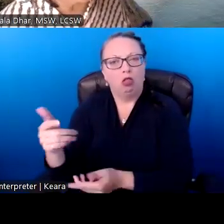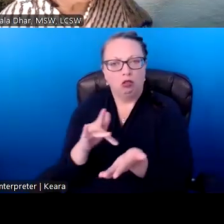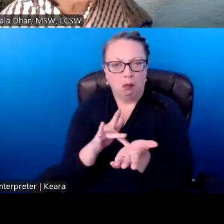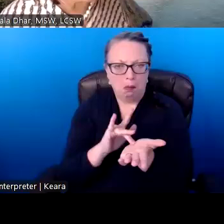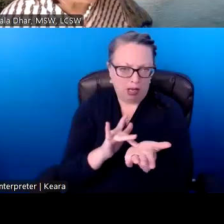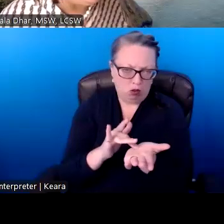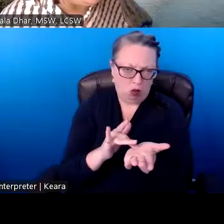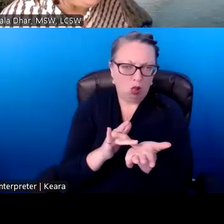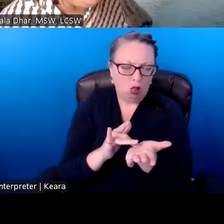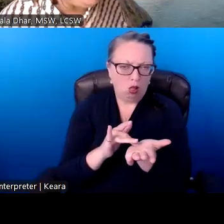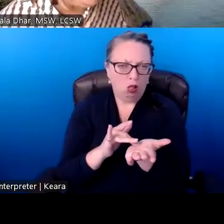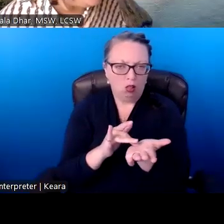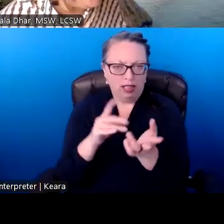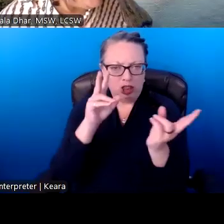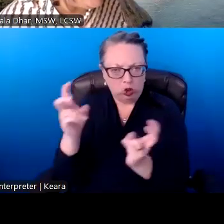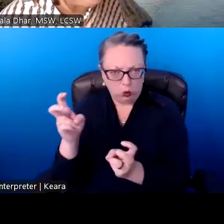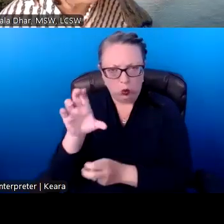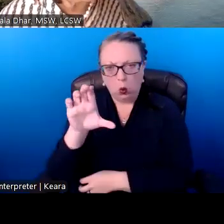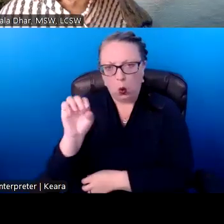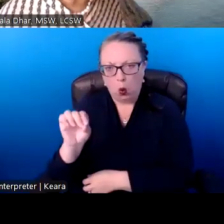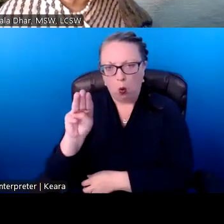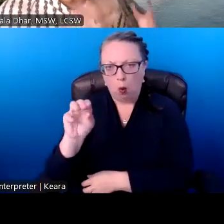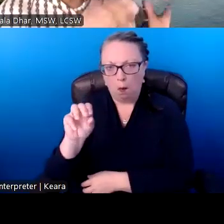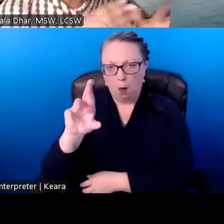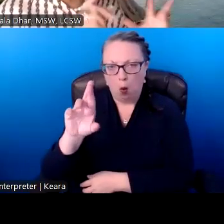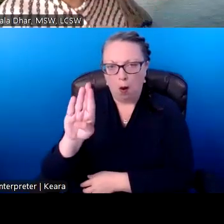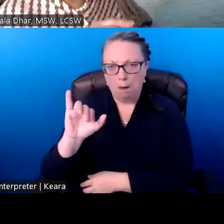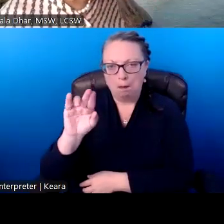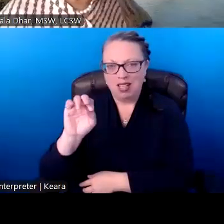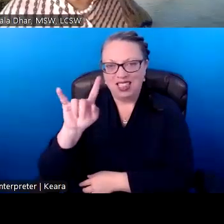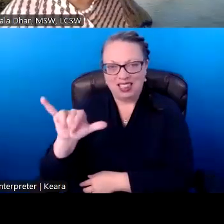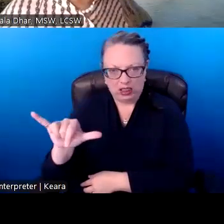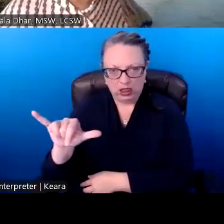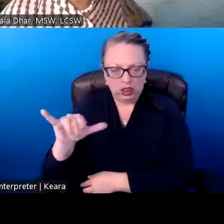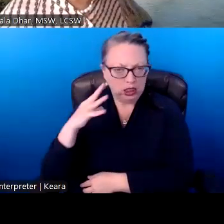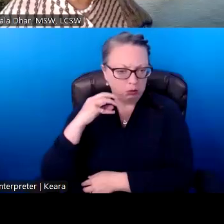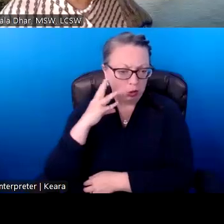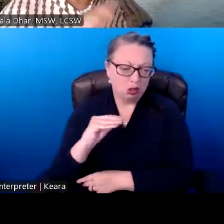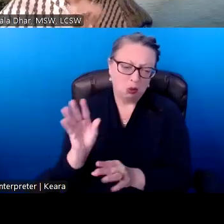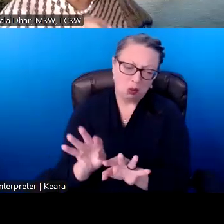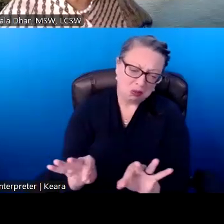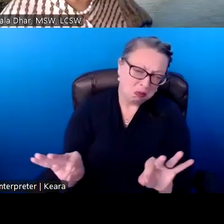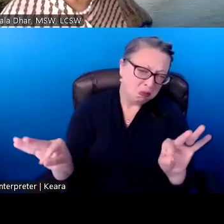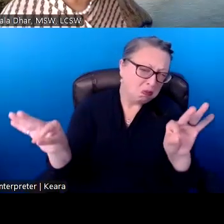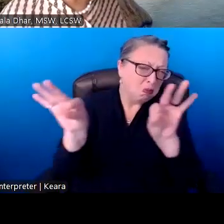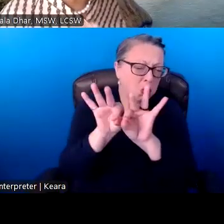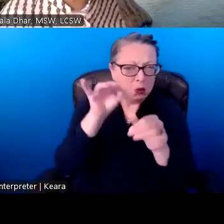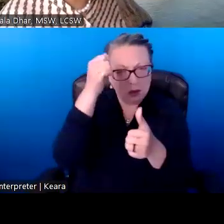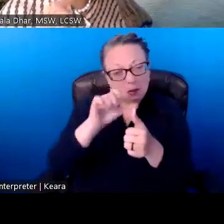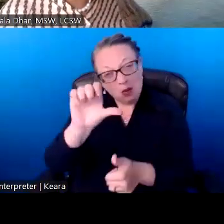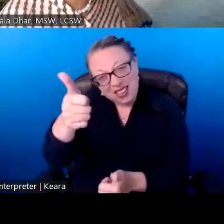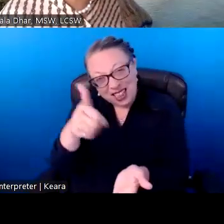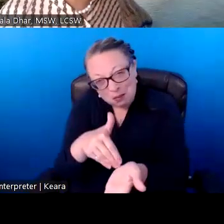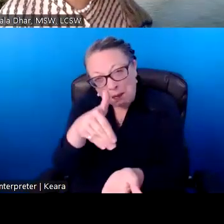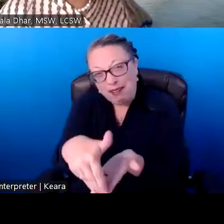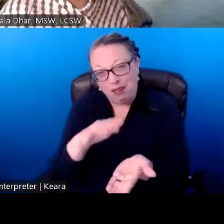medical comorbidities that they may be experiencing. So very important to keep this in mind, 10 million older adults. And the